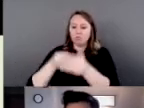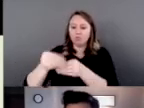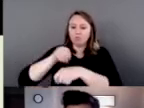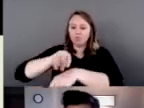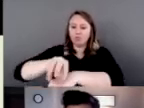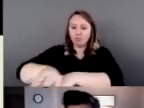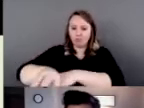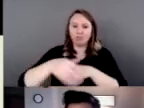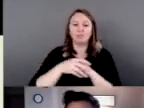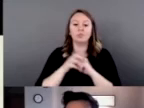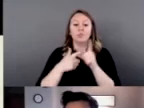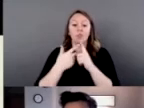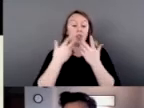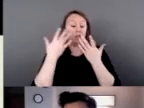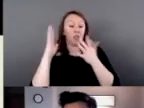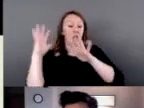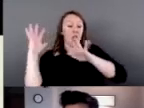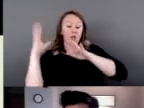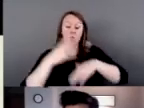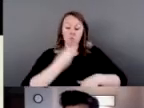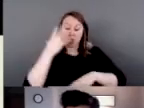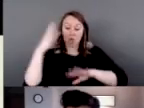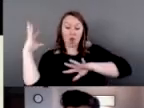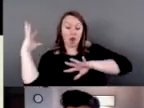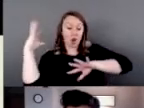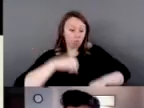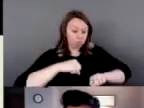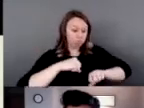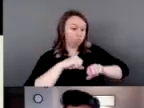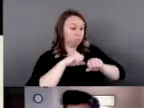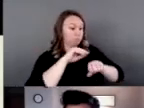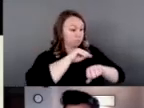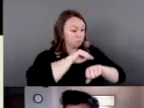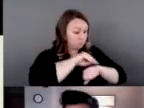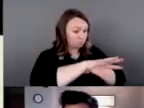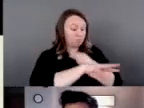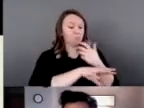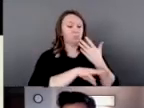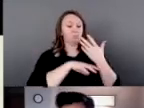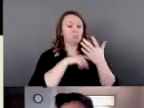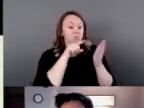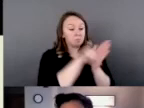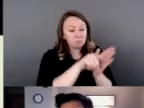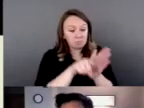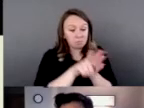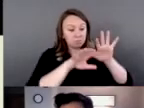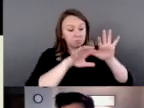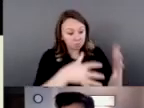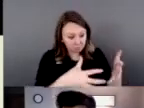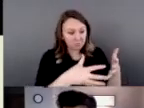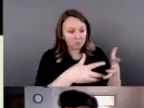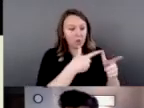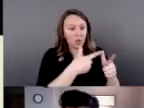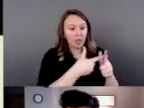colonization happen, then they respond to it psychologically, physically. This is then passed down from